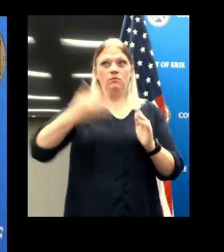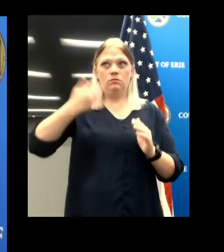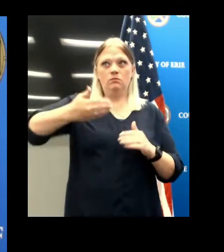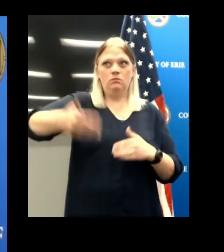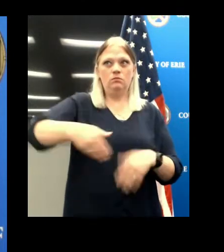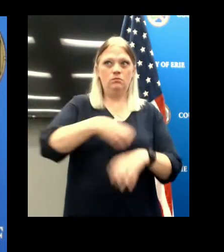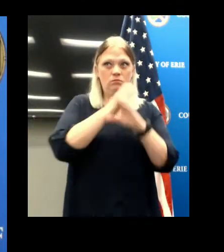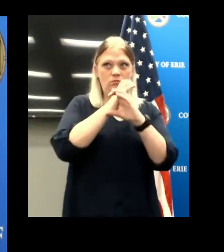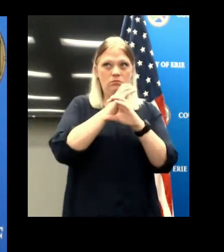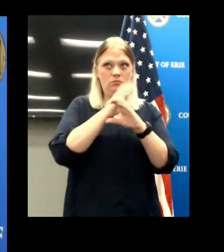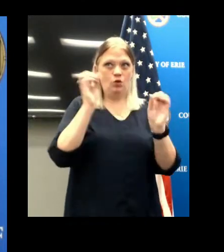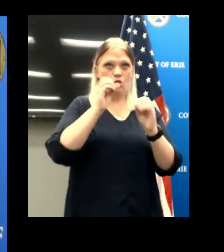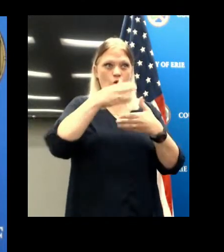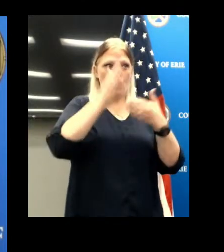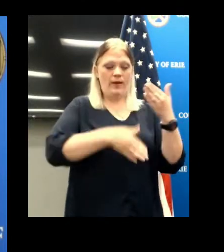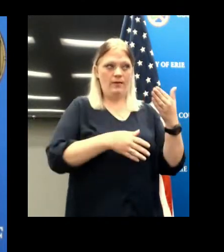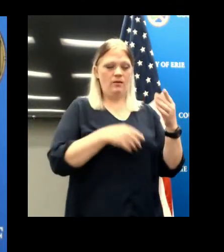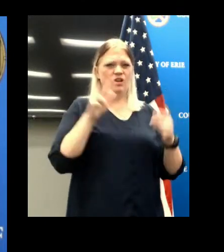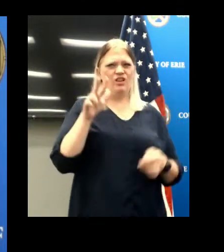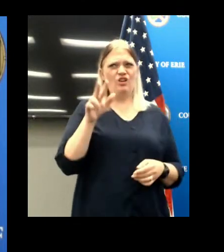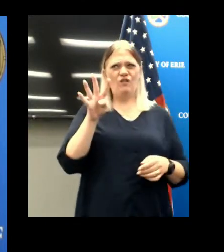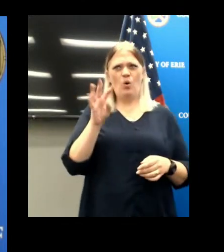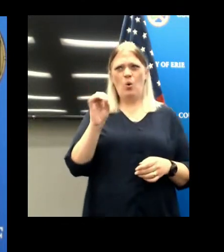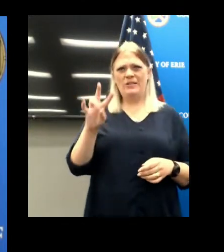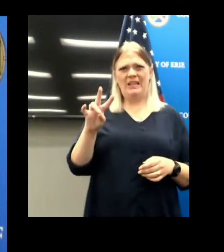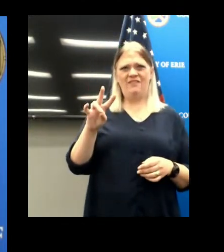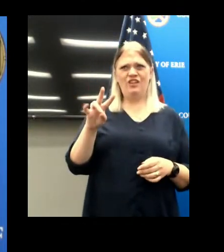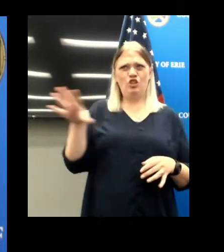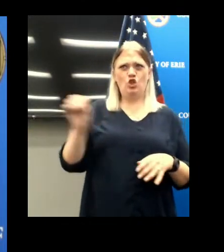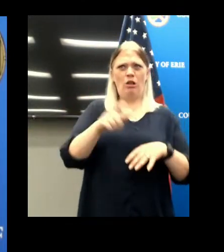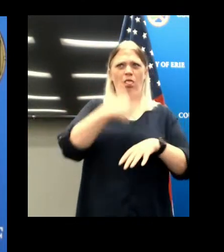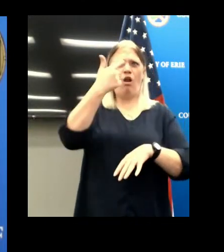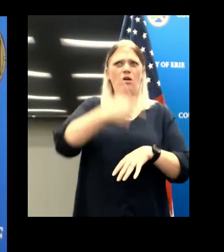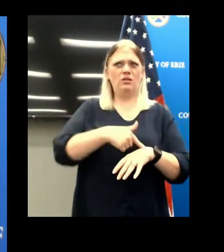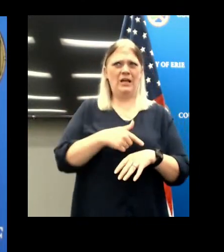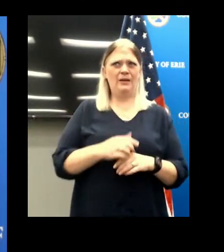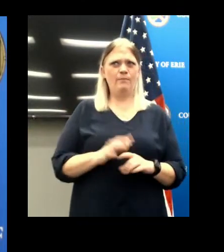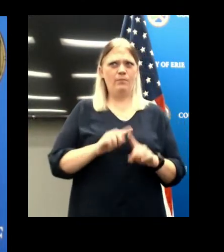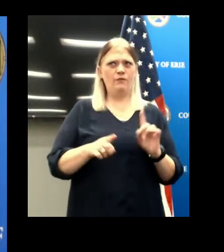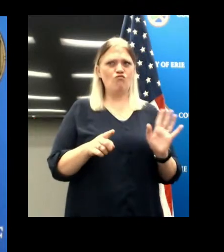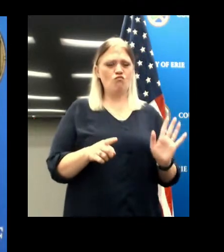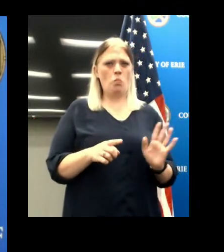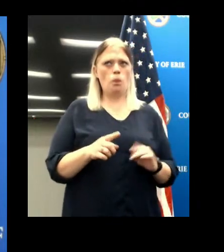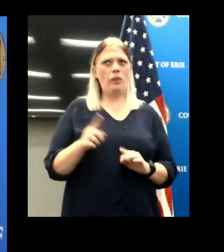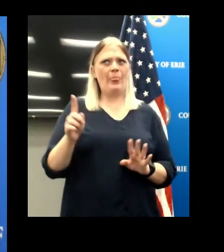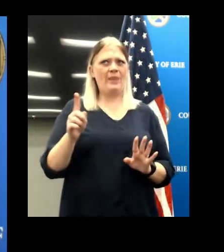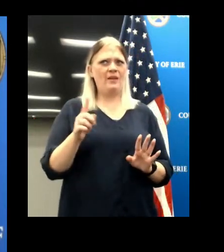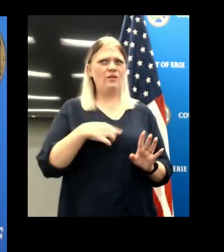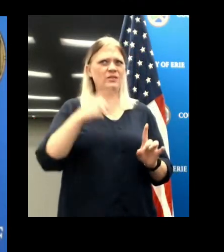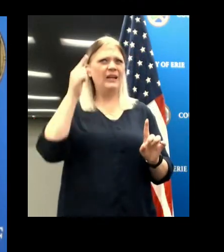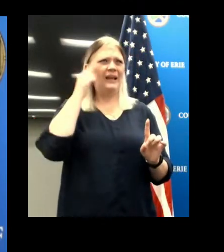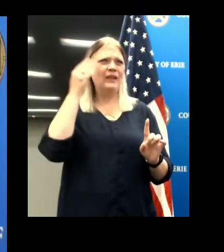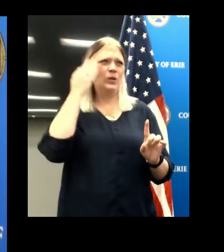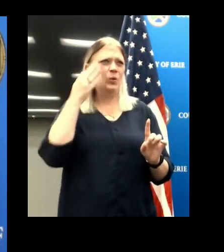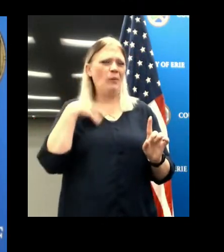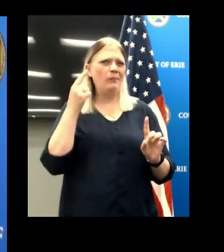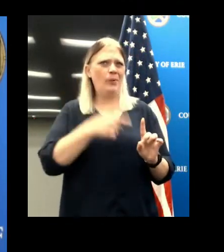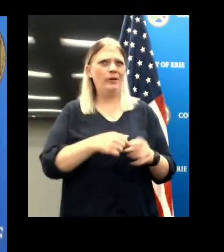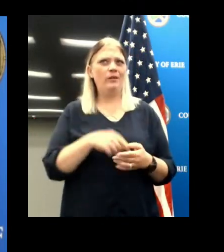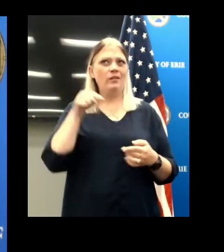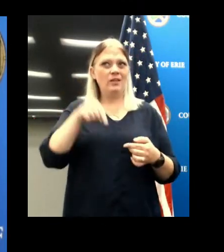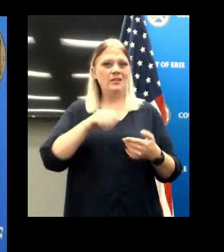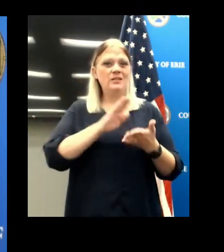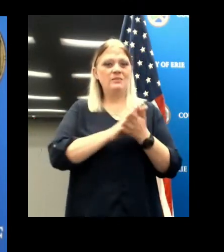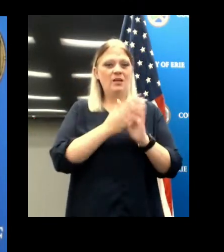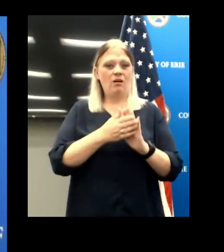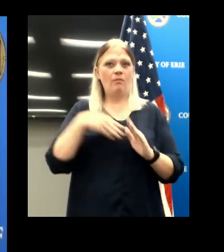crisis with no end in sight. Well, 3407 took a long time, took months. This is, I think you know where I'm going here. This has become a